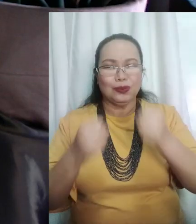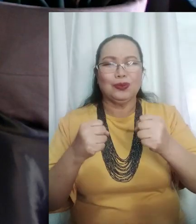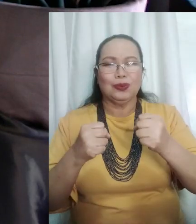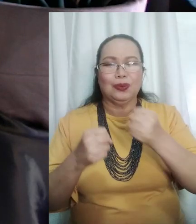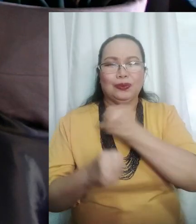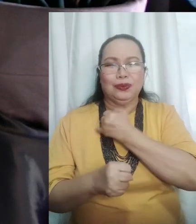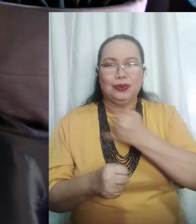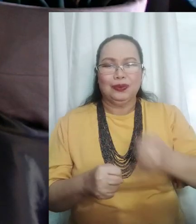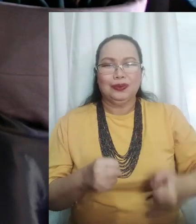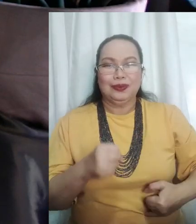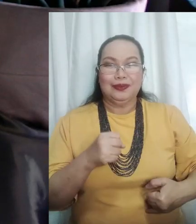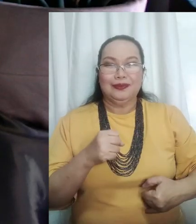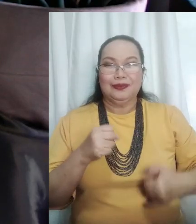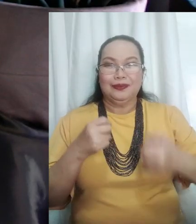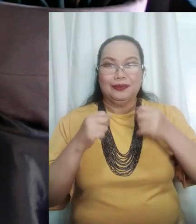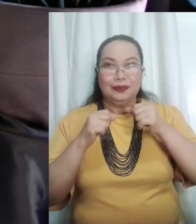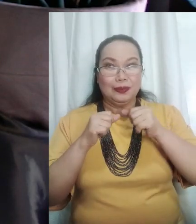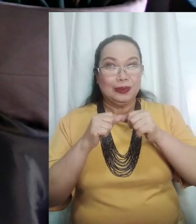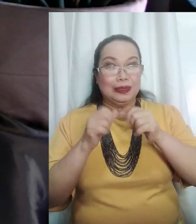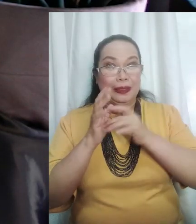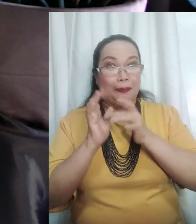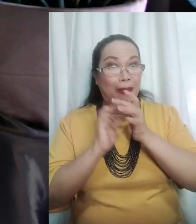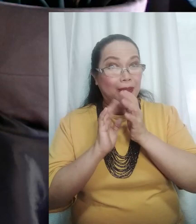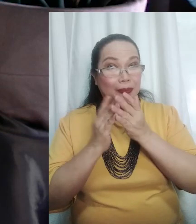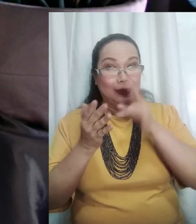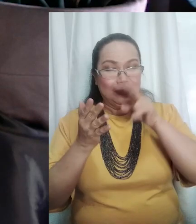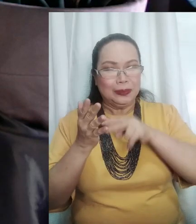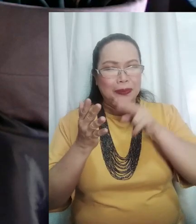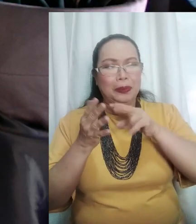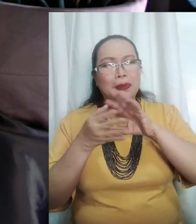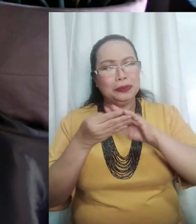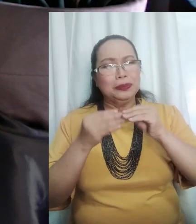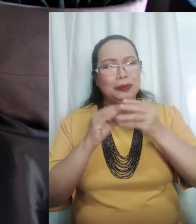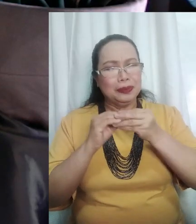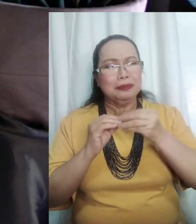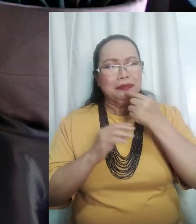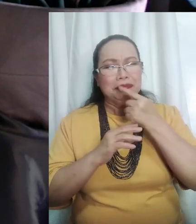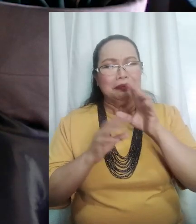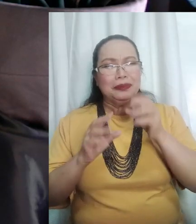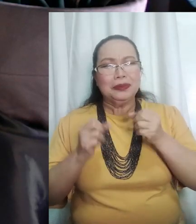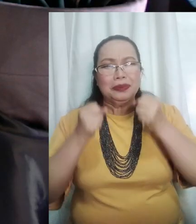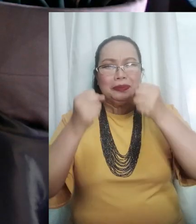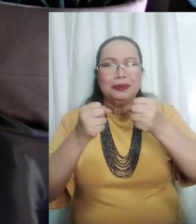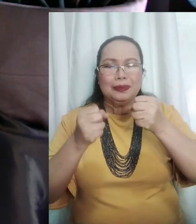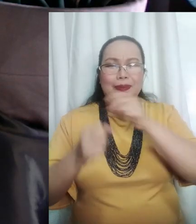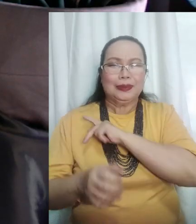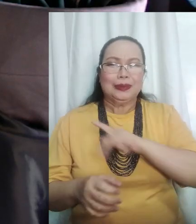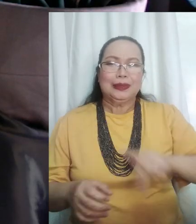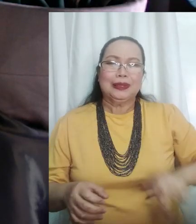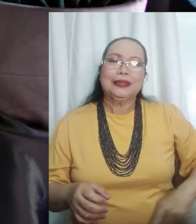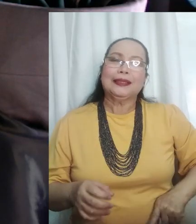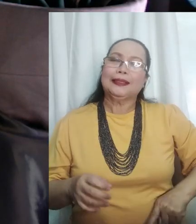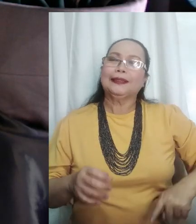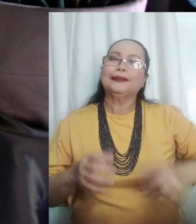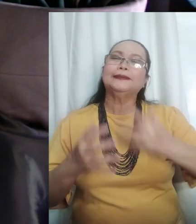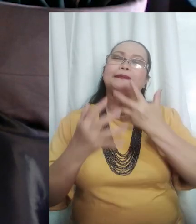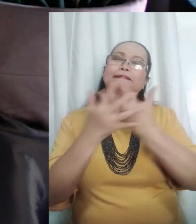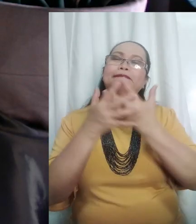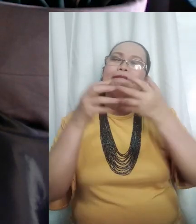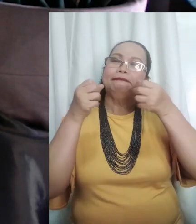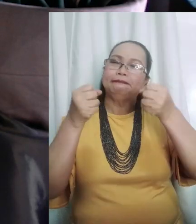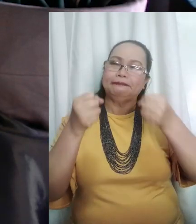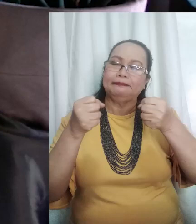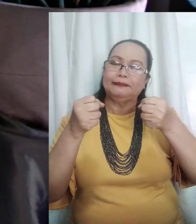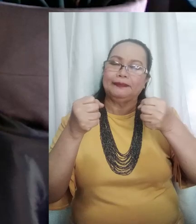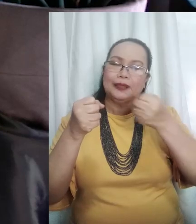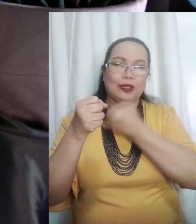real. And so we read, continuing in the story, he was put in the king's prison, verse